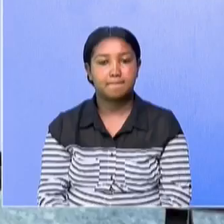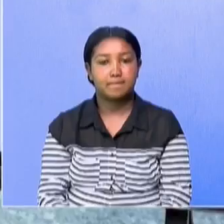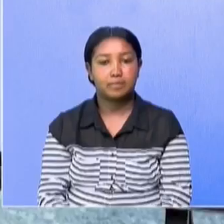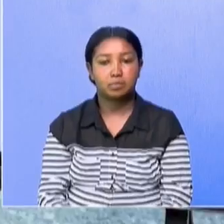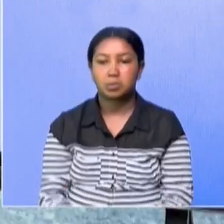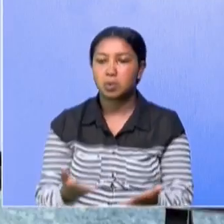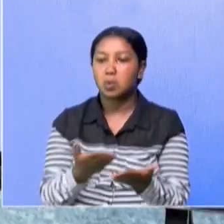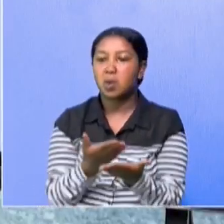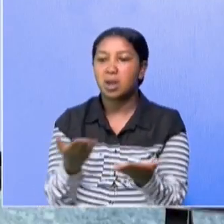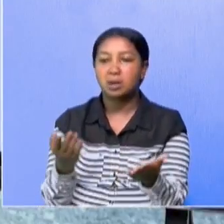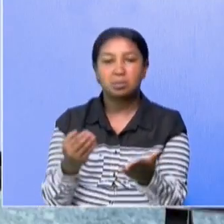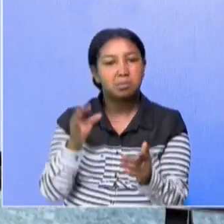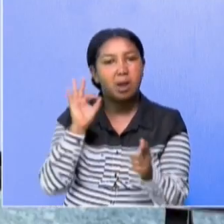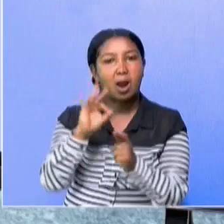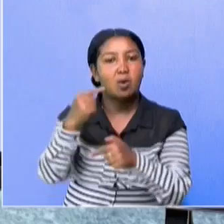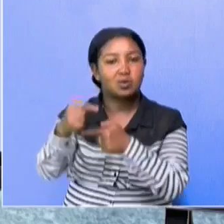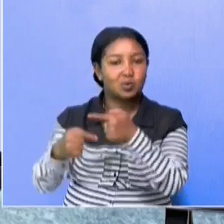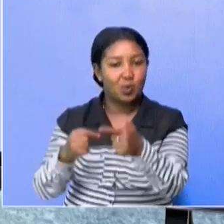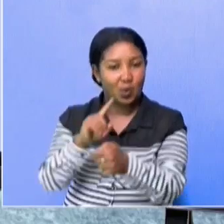Where are you planning to go?